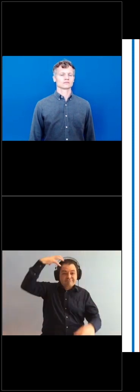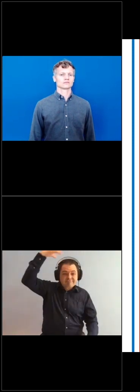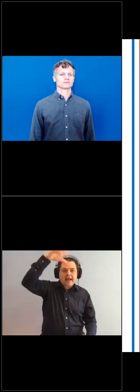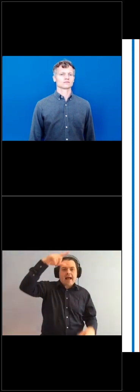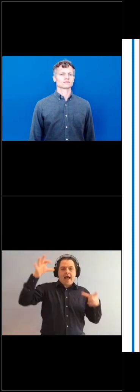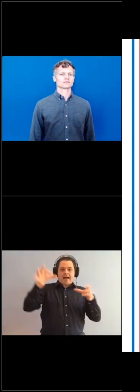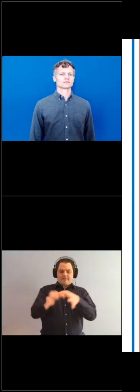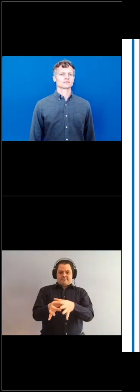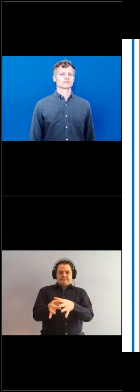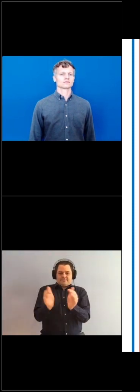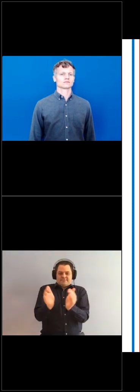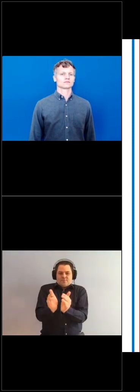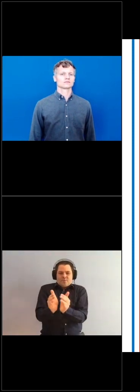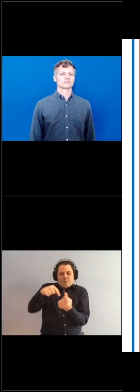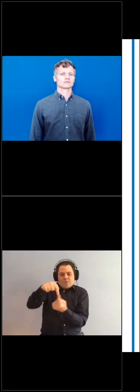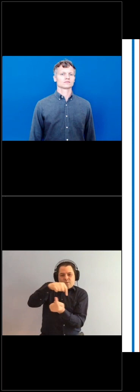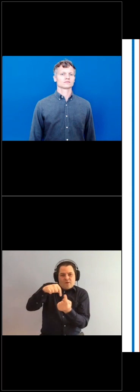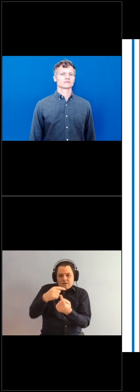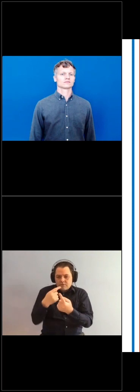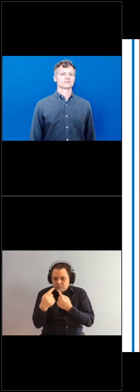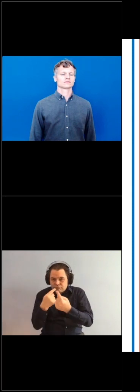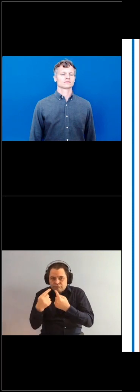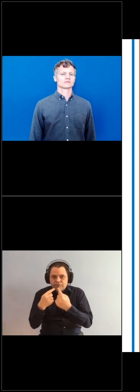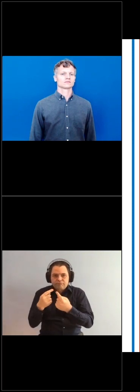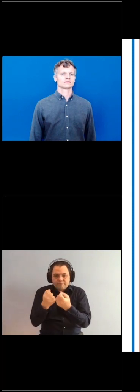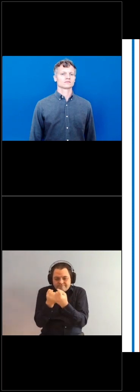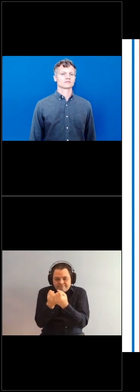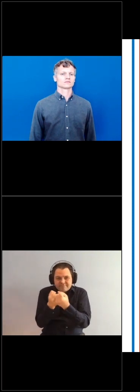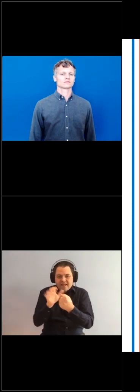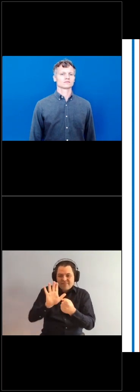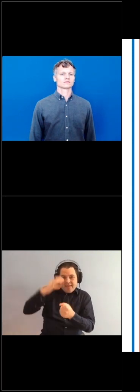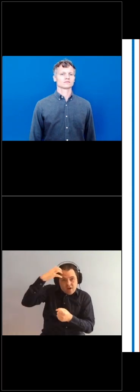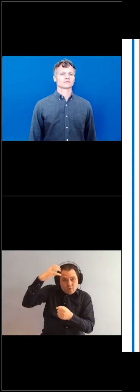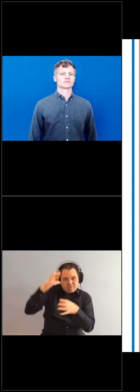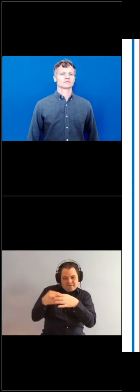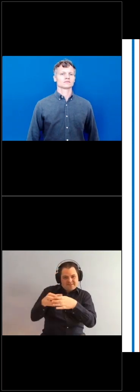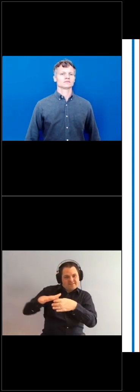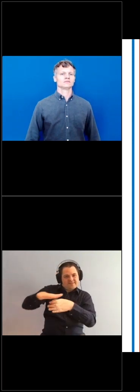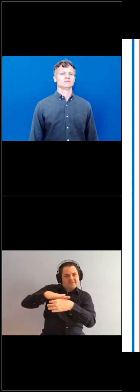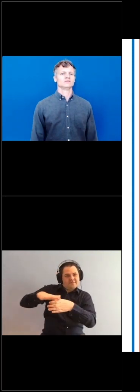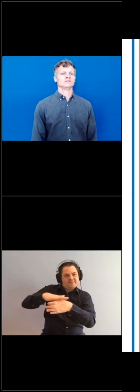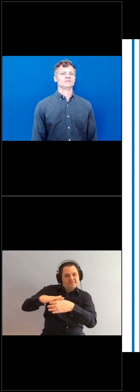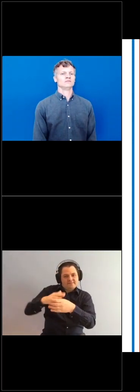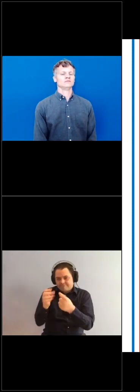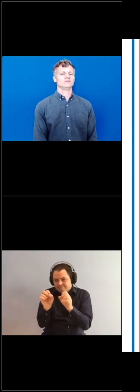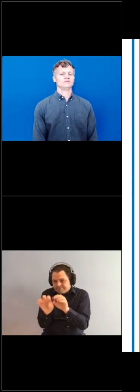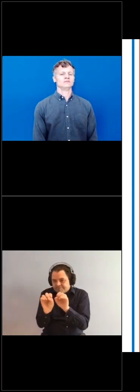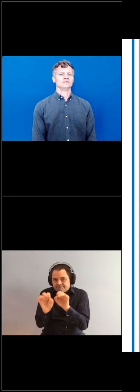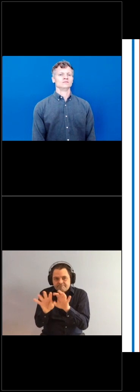the local government. And in this case, of course, the village government is the first